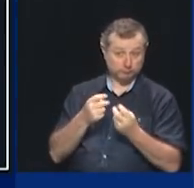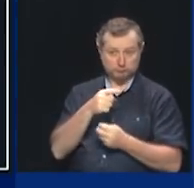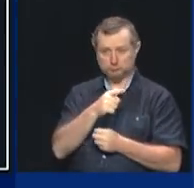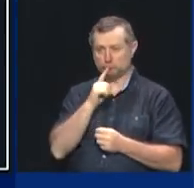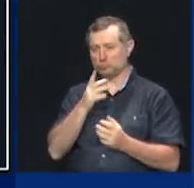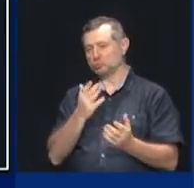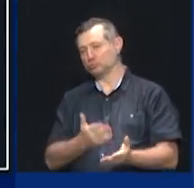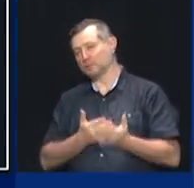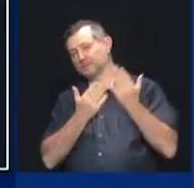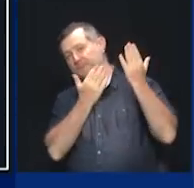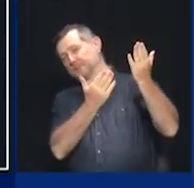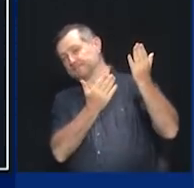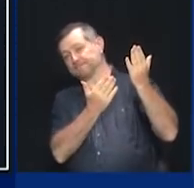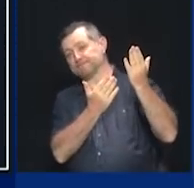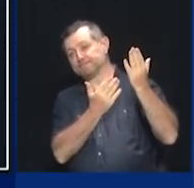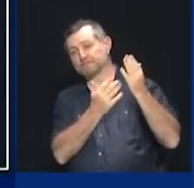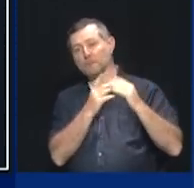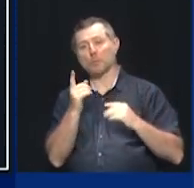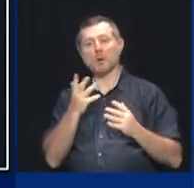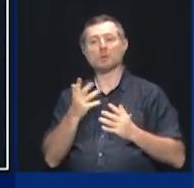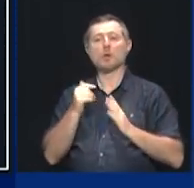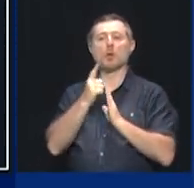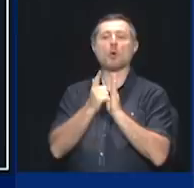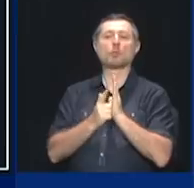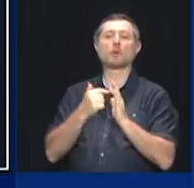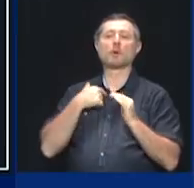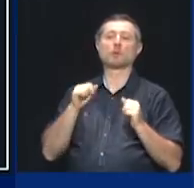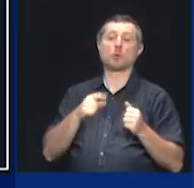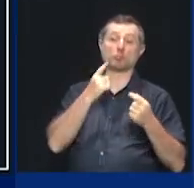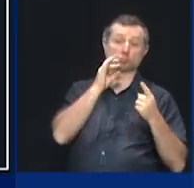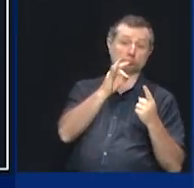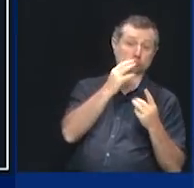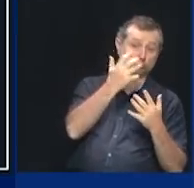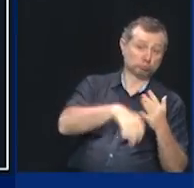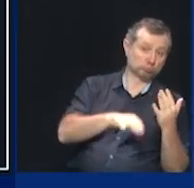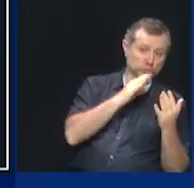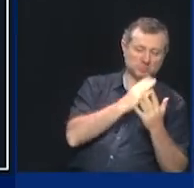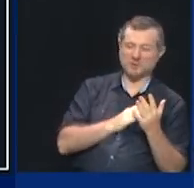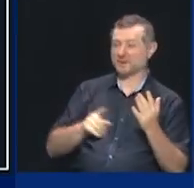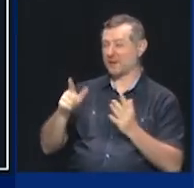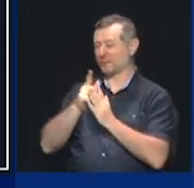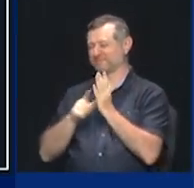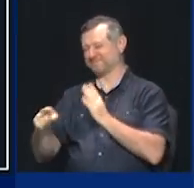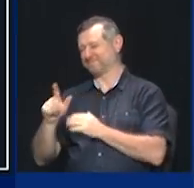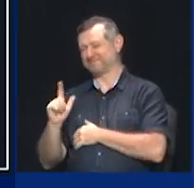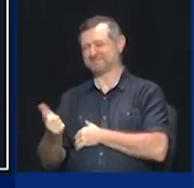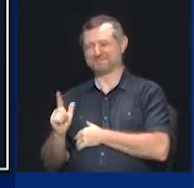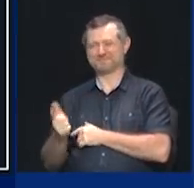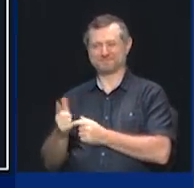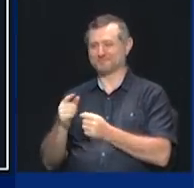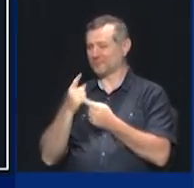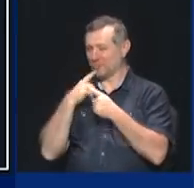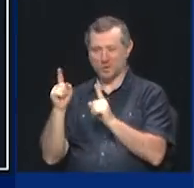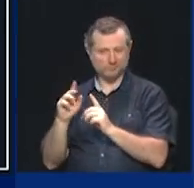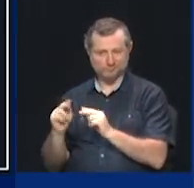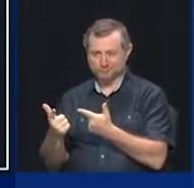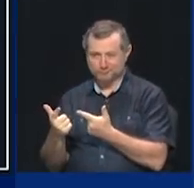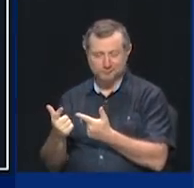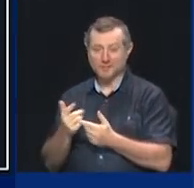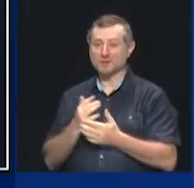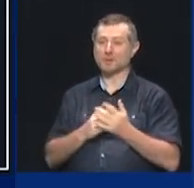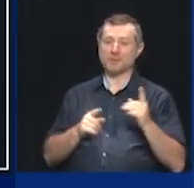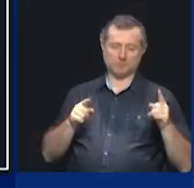recommendations as to what laws are working and what laws are not working. It's got to put policy